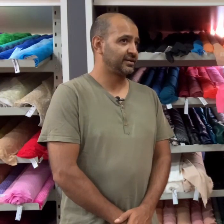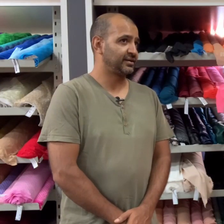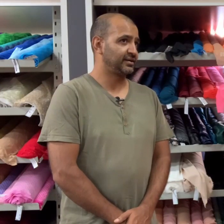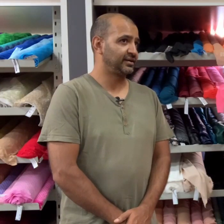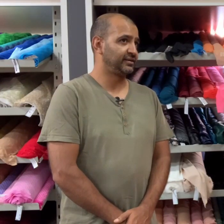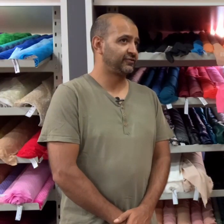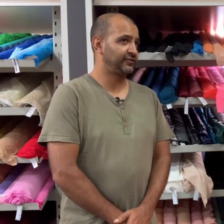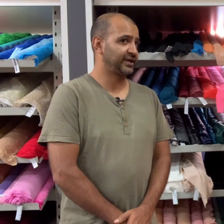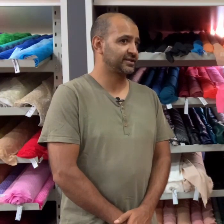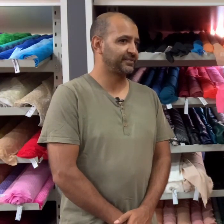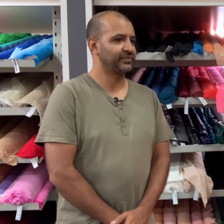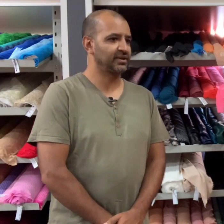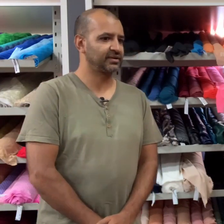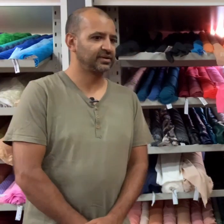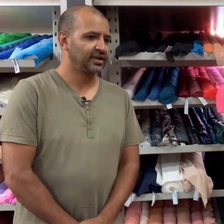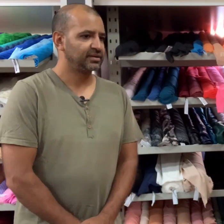And in fact,